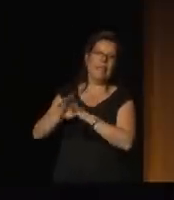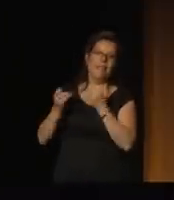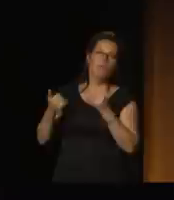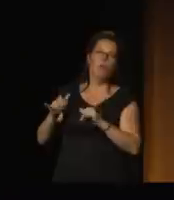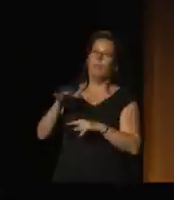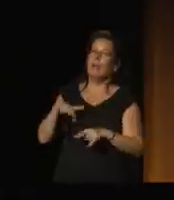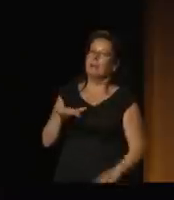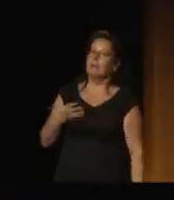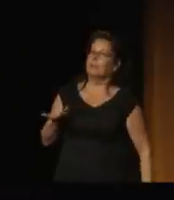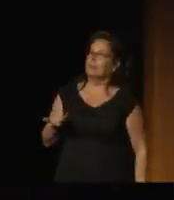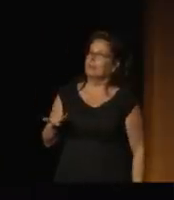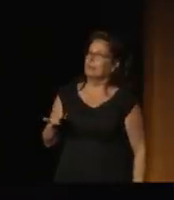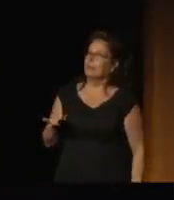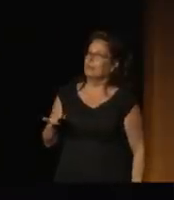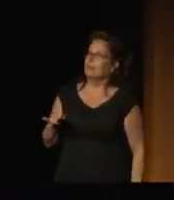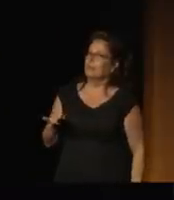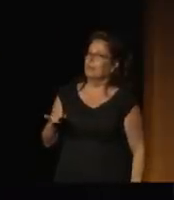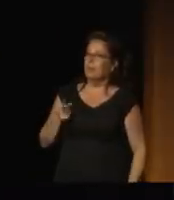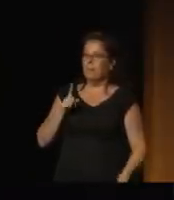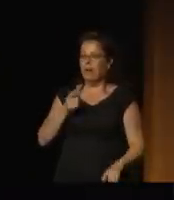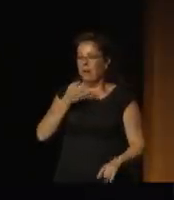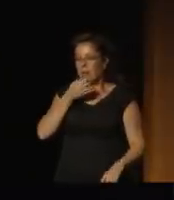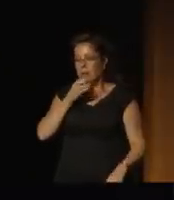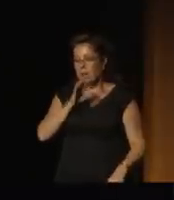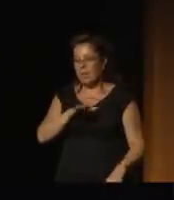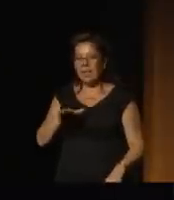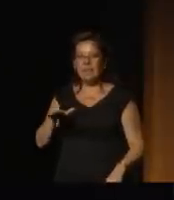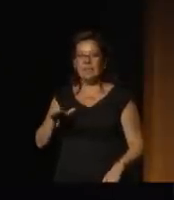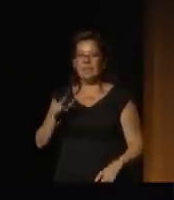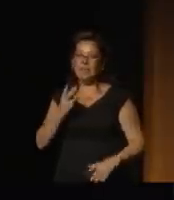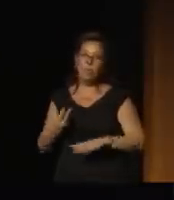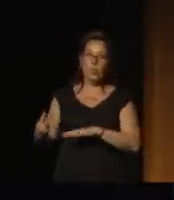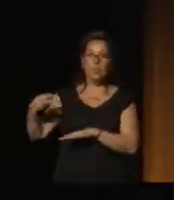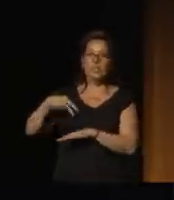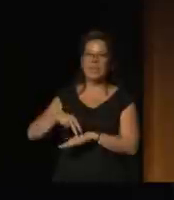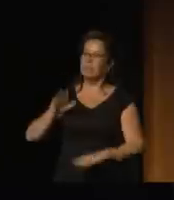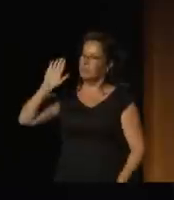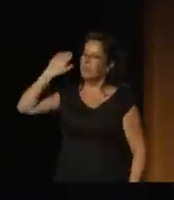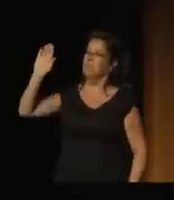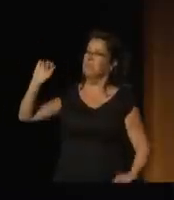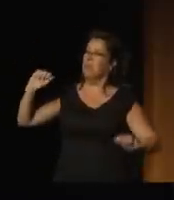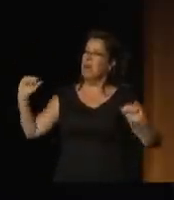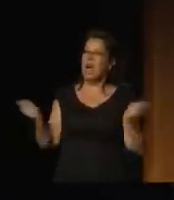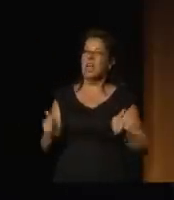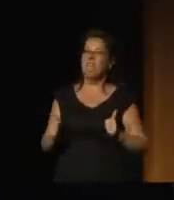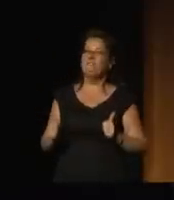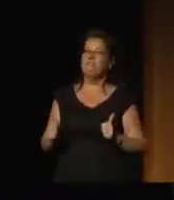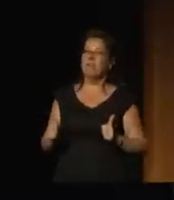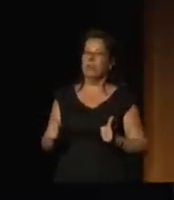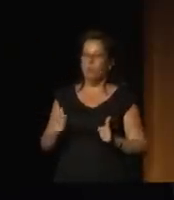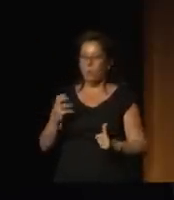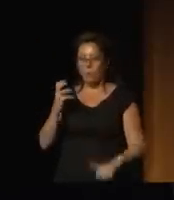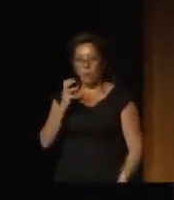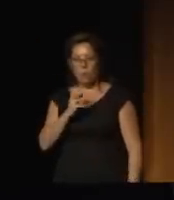it's devastating. But I think these kids basically standing up and saying, we've had enough and we're ready to do something, I think